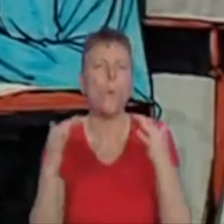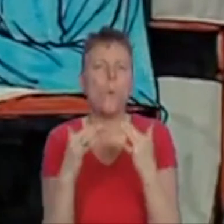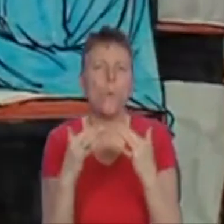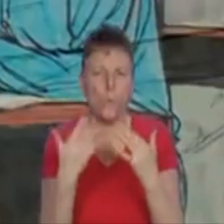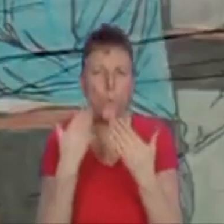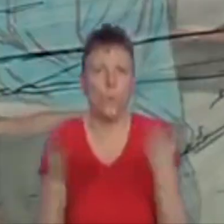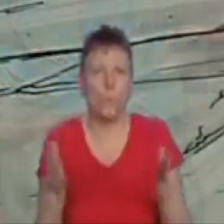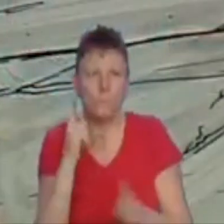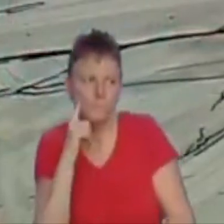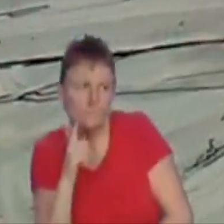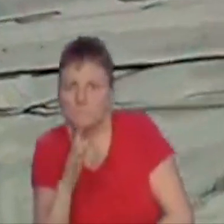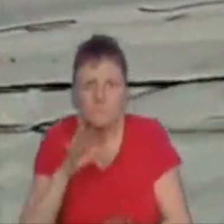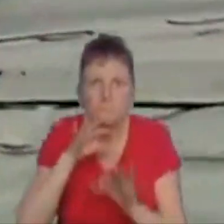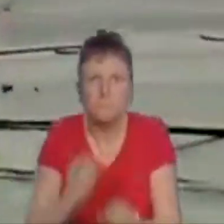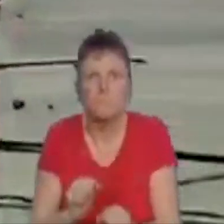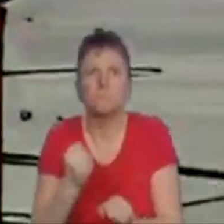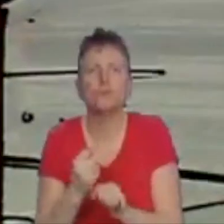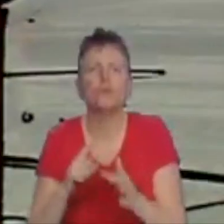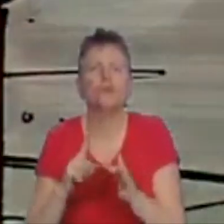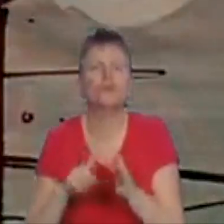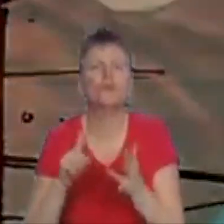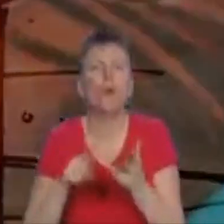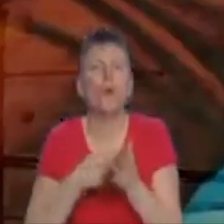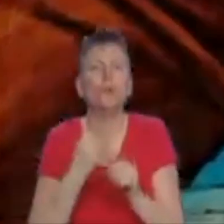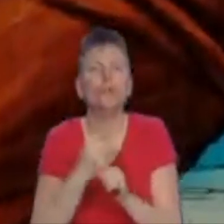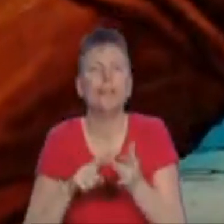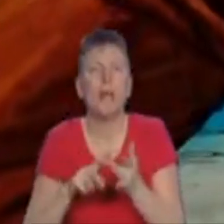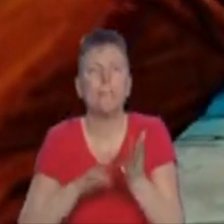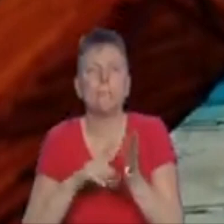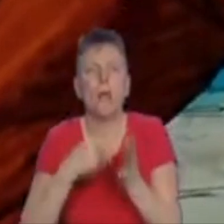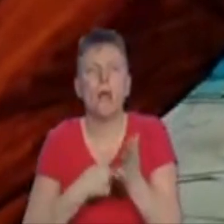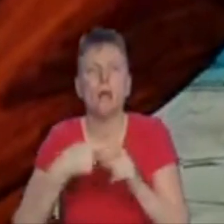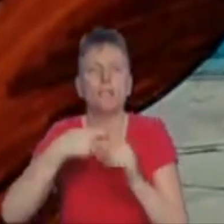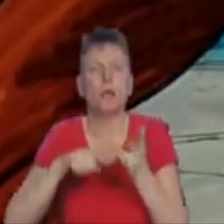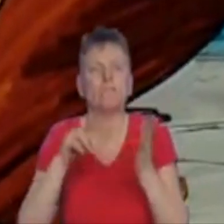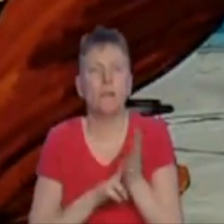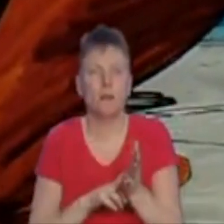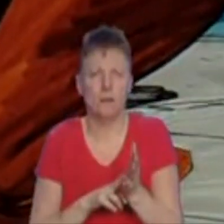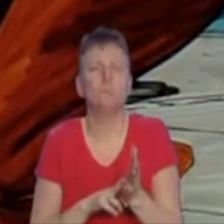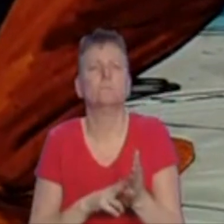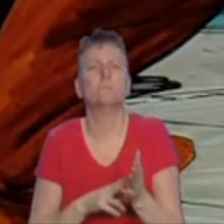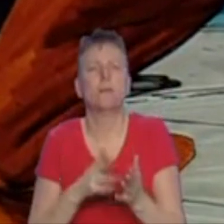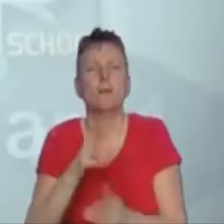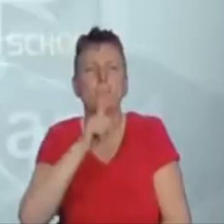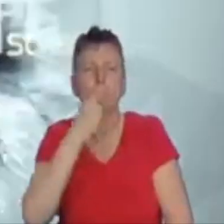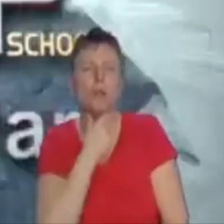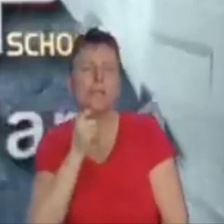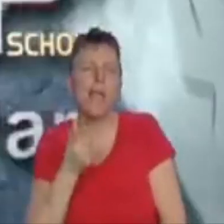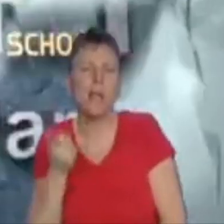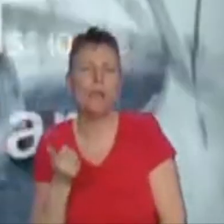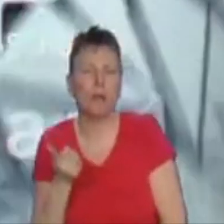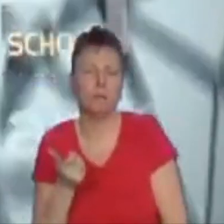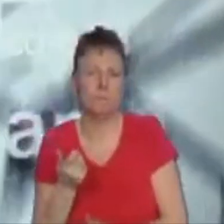Markov, a Bulgarian playwright who defected to Britain and ended up dead, poisoned with a spiked umbrella on Waterloo Bridge.